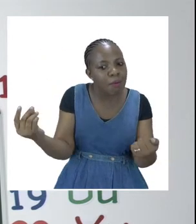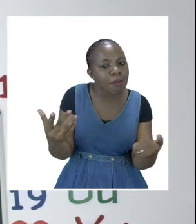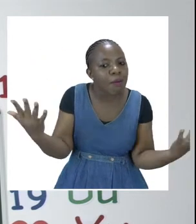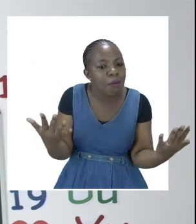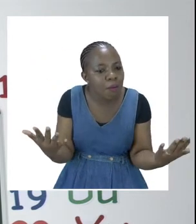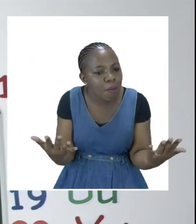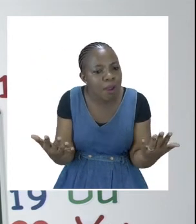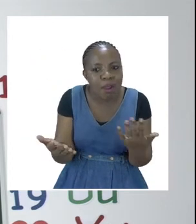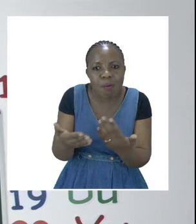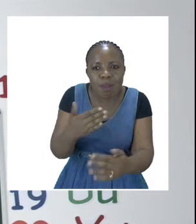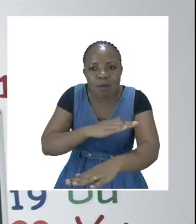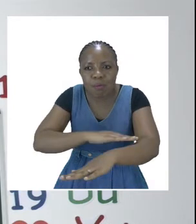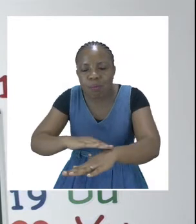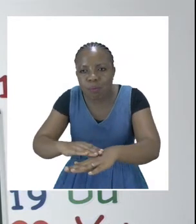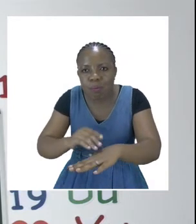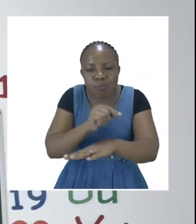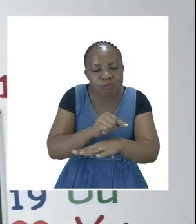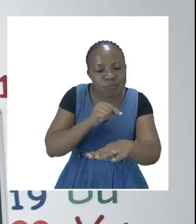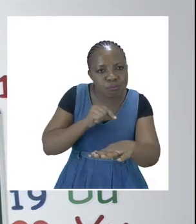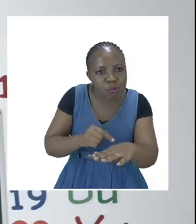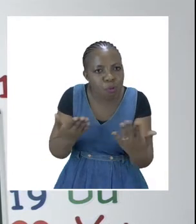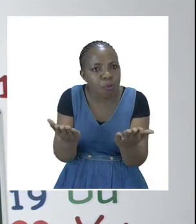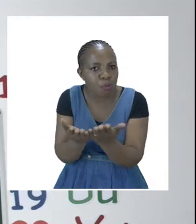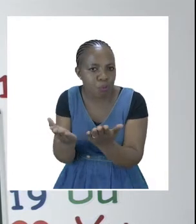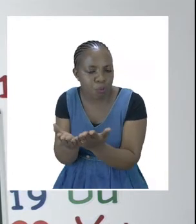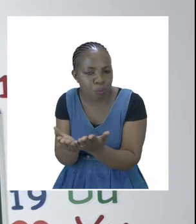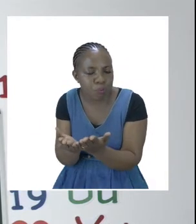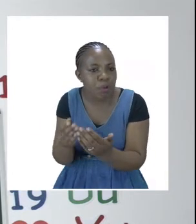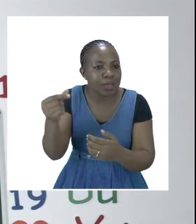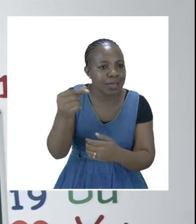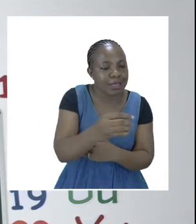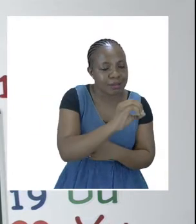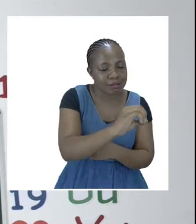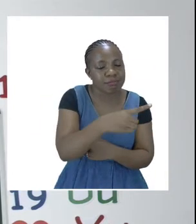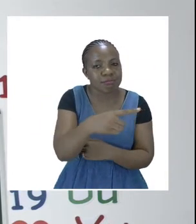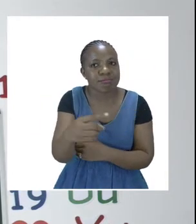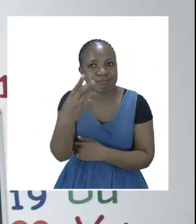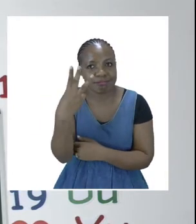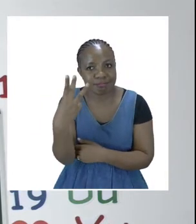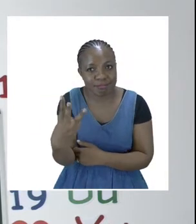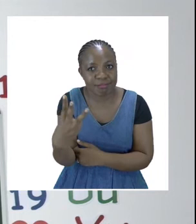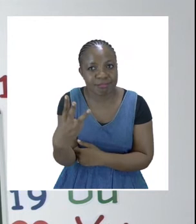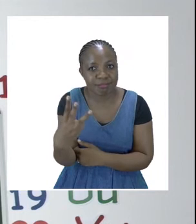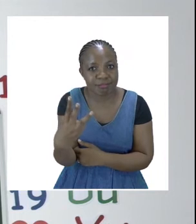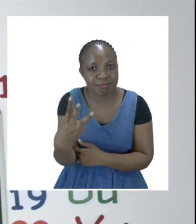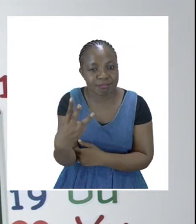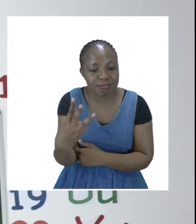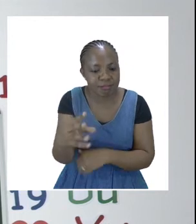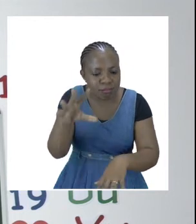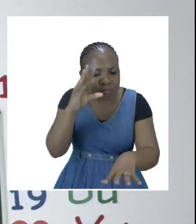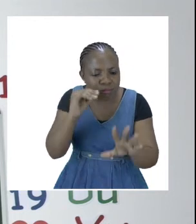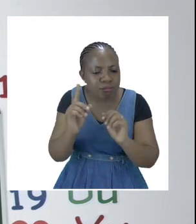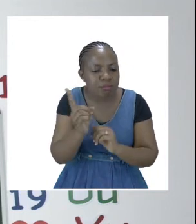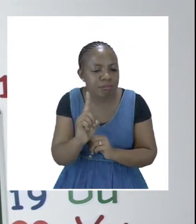to Thursday for pre-primary up until grade 3. The lessons are for listening